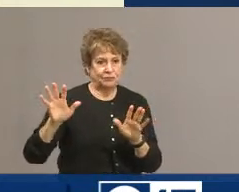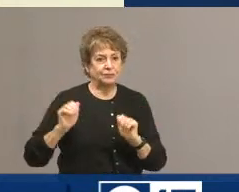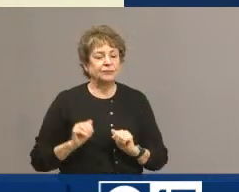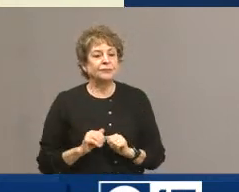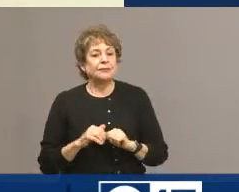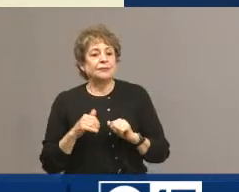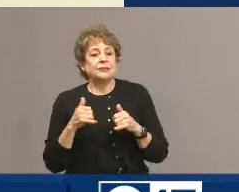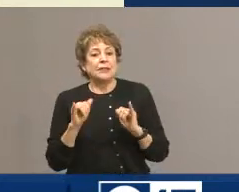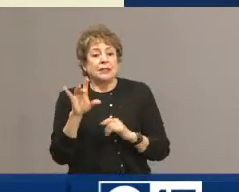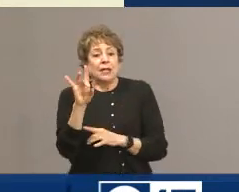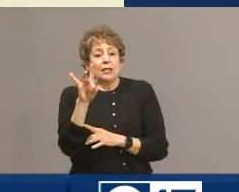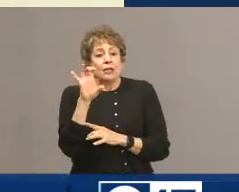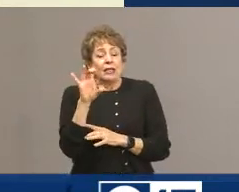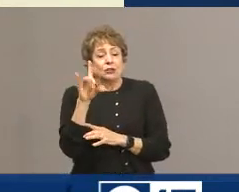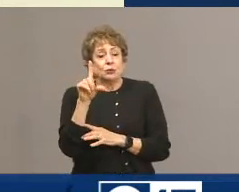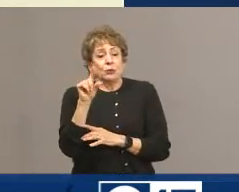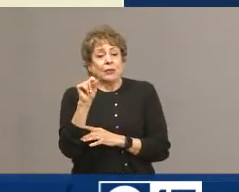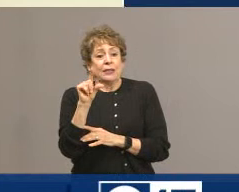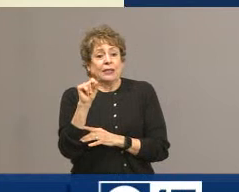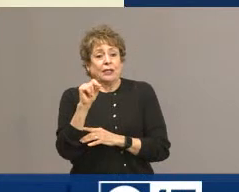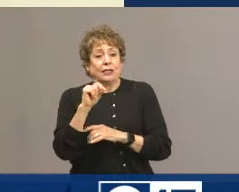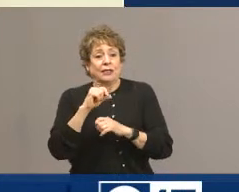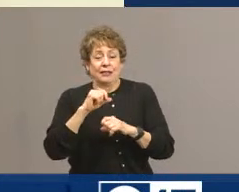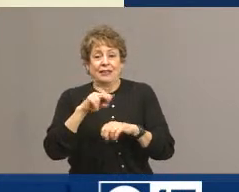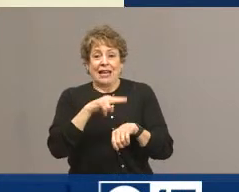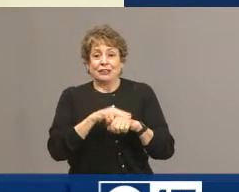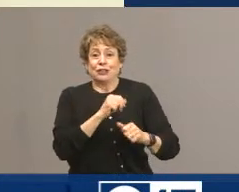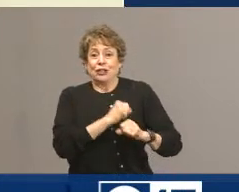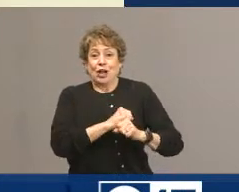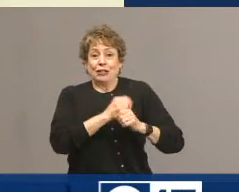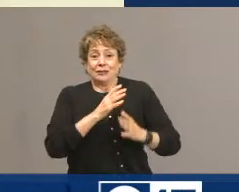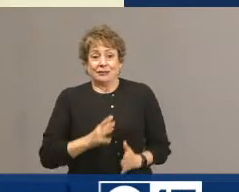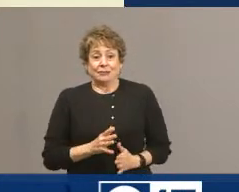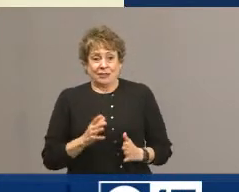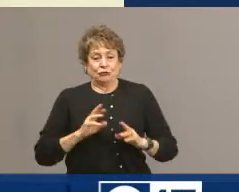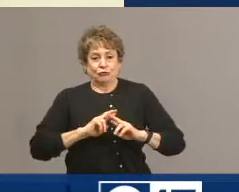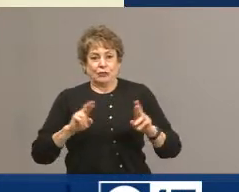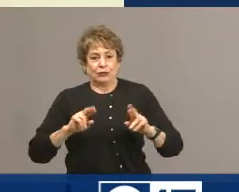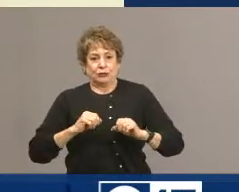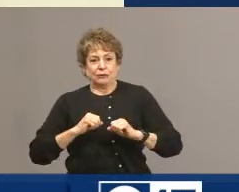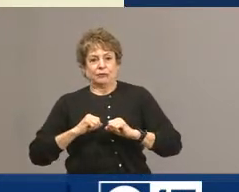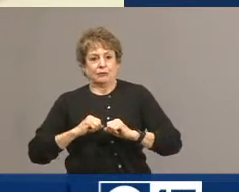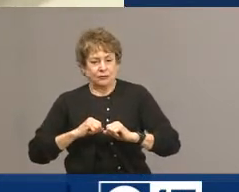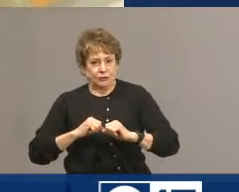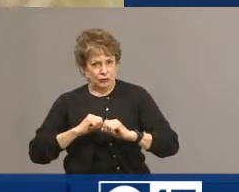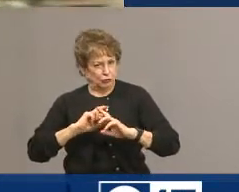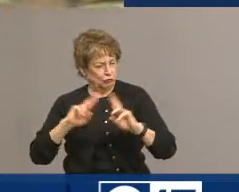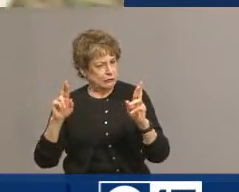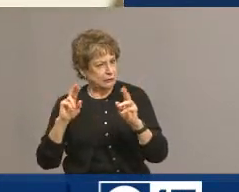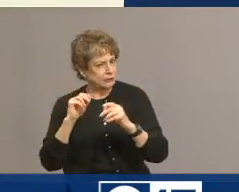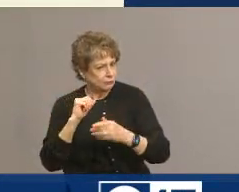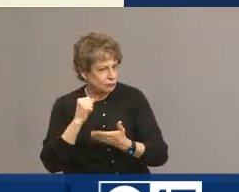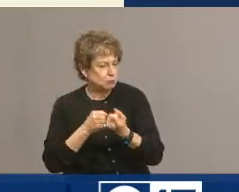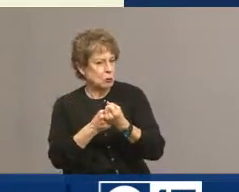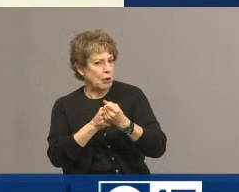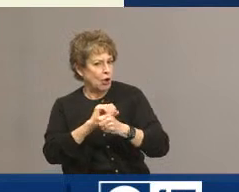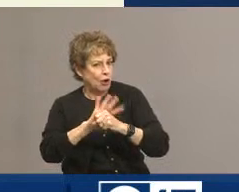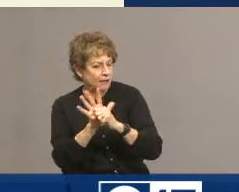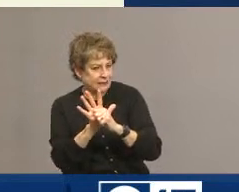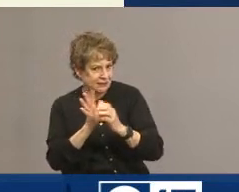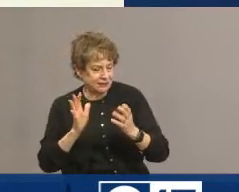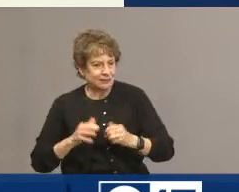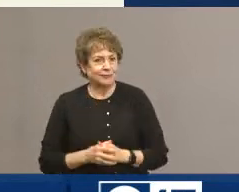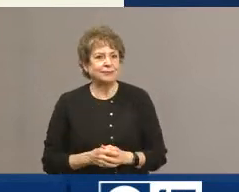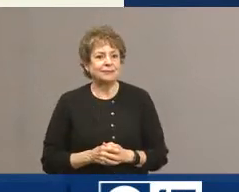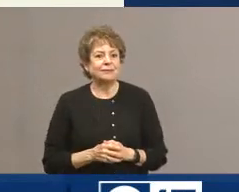guardsmen on mission to support COVID-19. Thanks. Thanks so much, General. I really appreciate all the work you're doing on